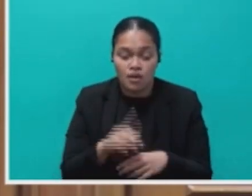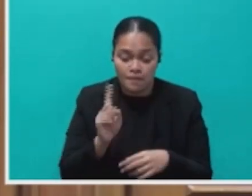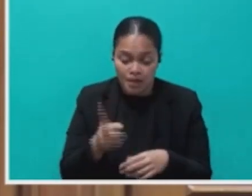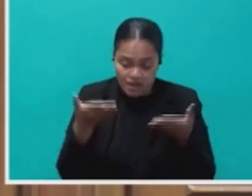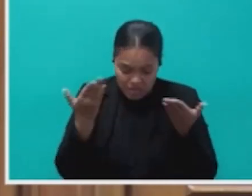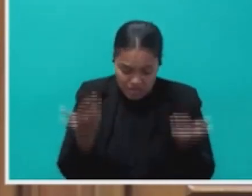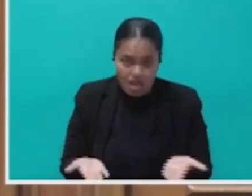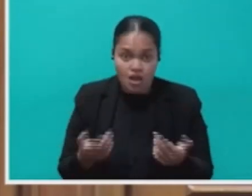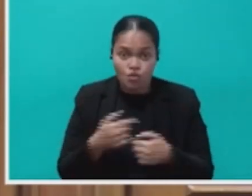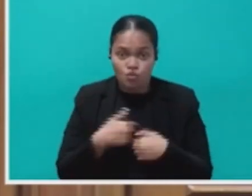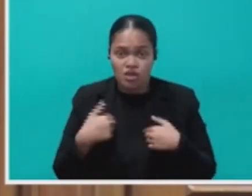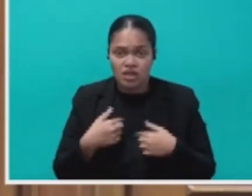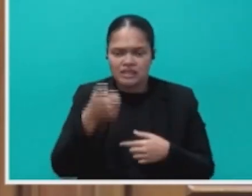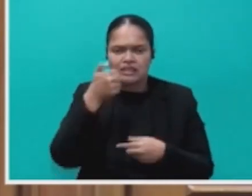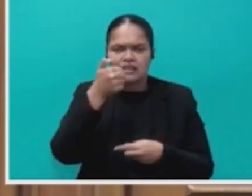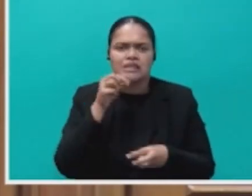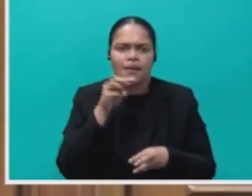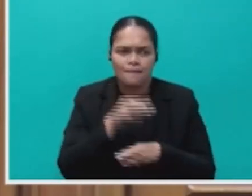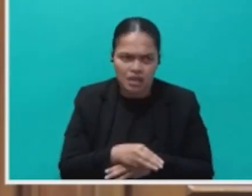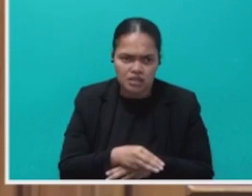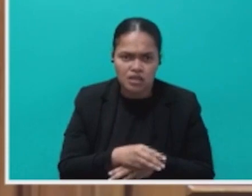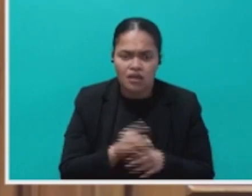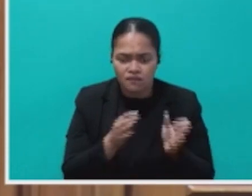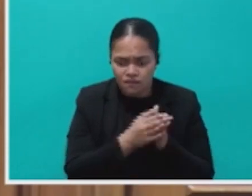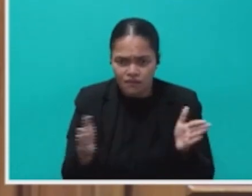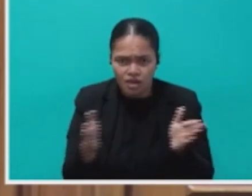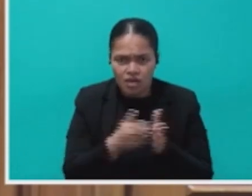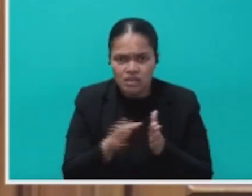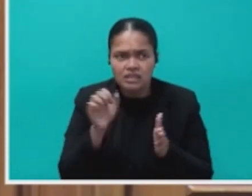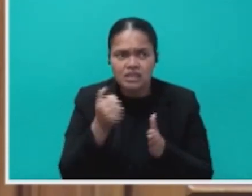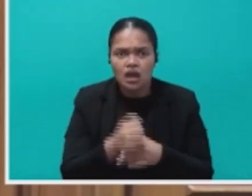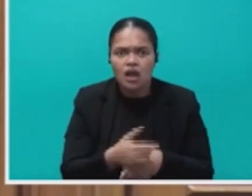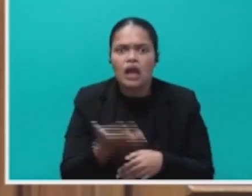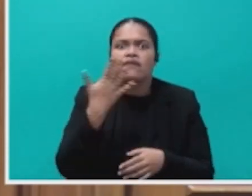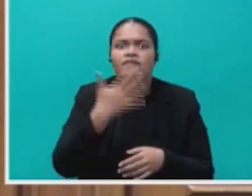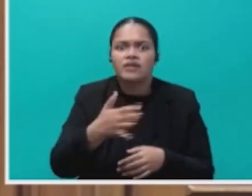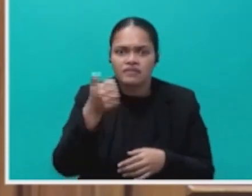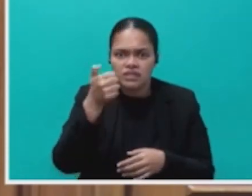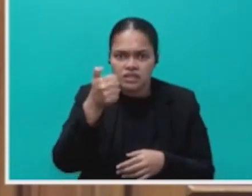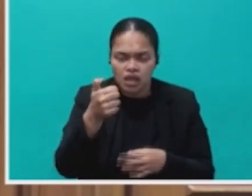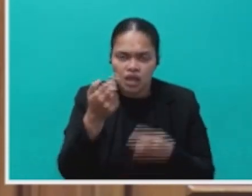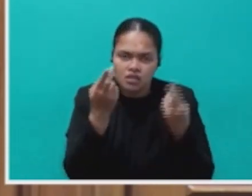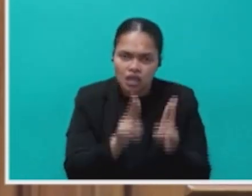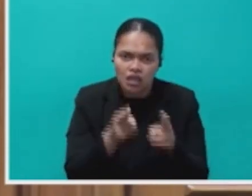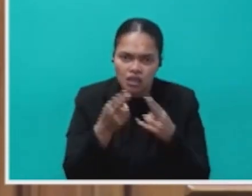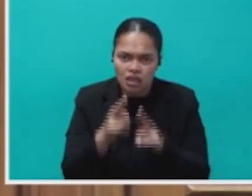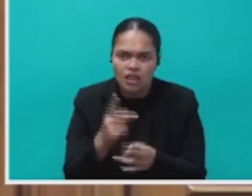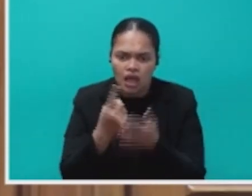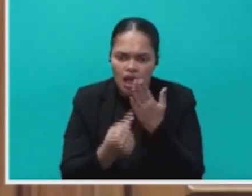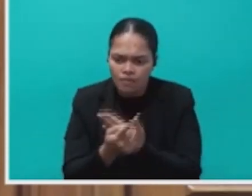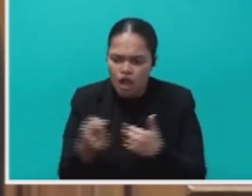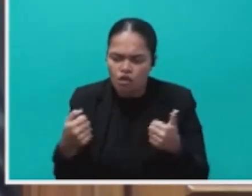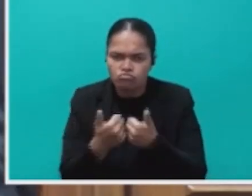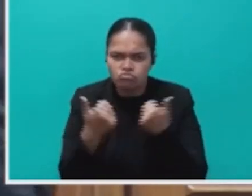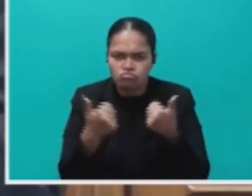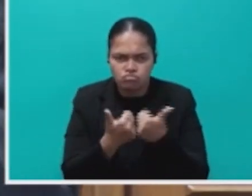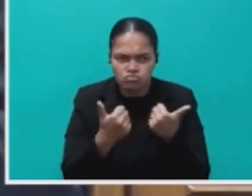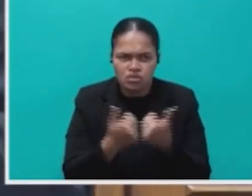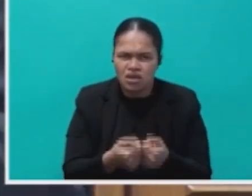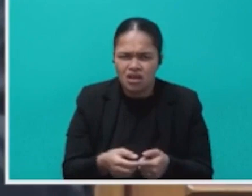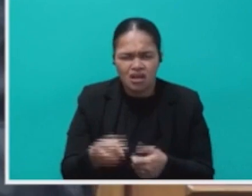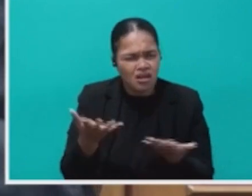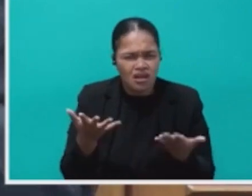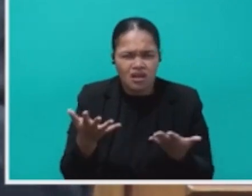are, in 6 months, the first 6 months of this year, 56 deaths. Mr. Speaker,